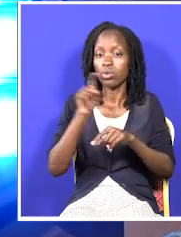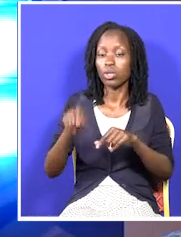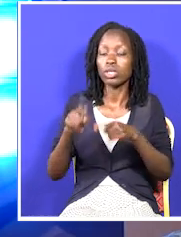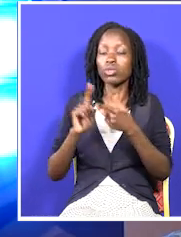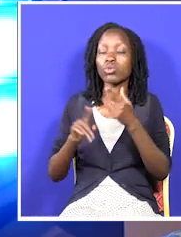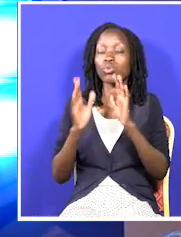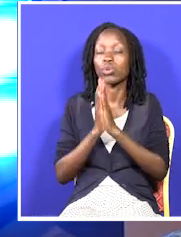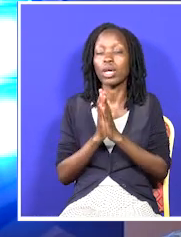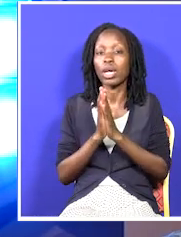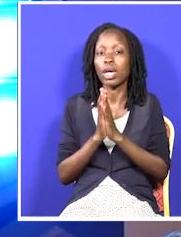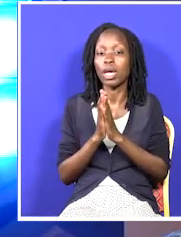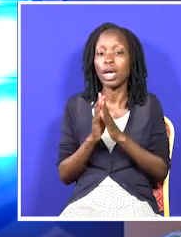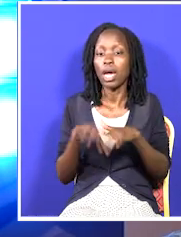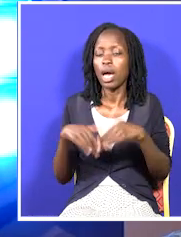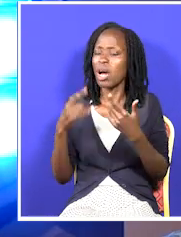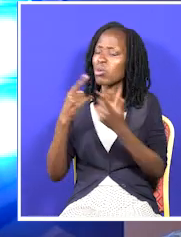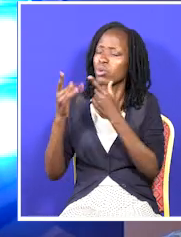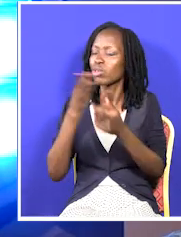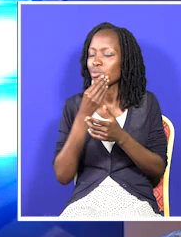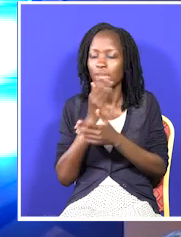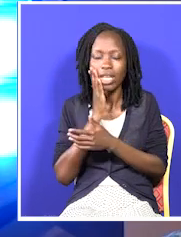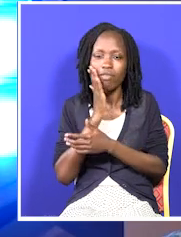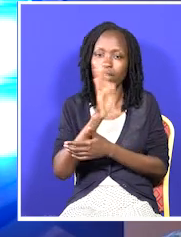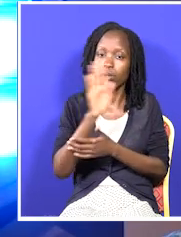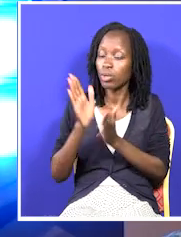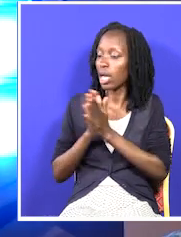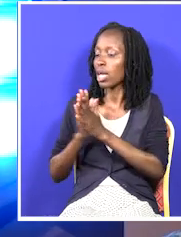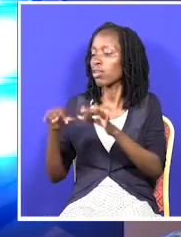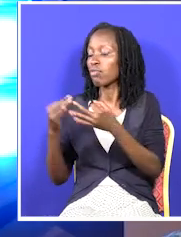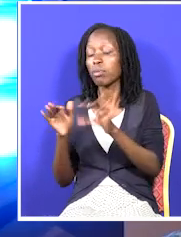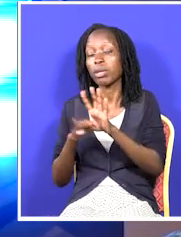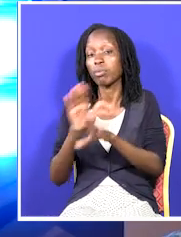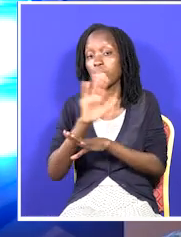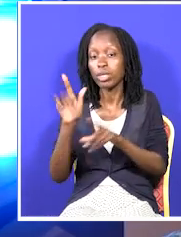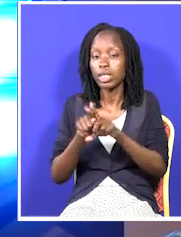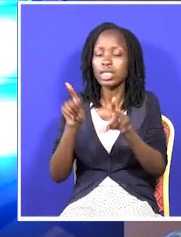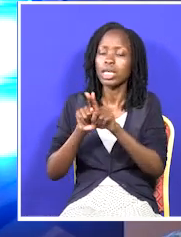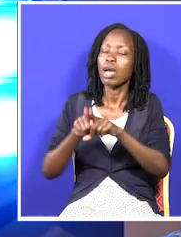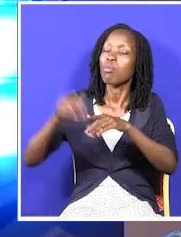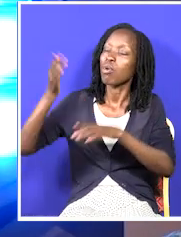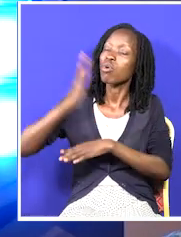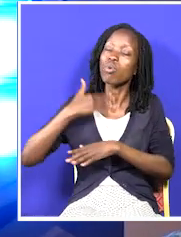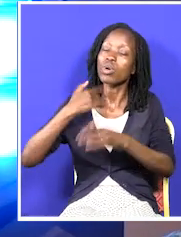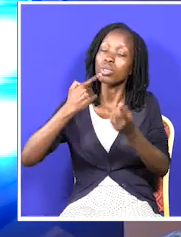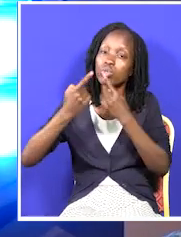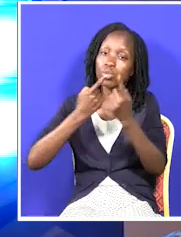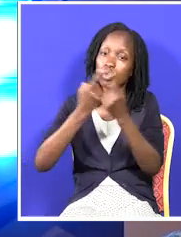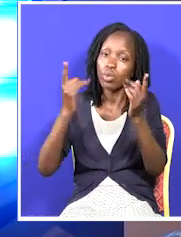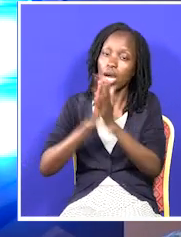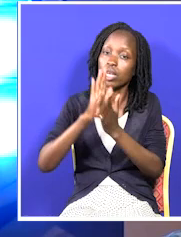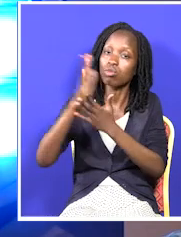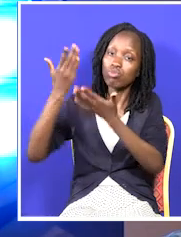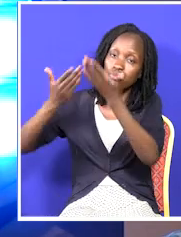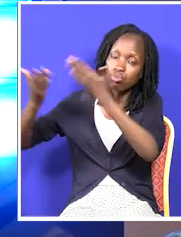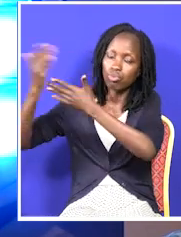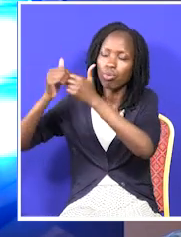pray. The way you talk to your dad and mom and your relatives, God is also interested in talking to you and you talking to